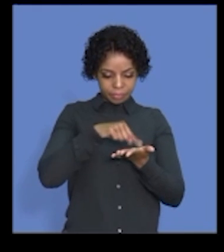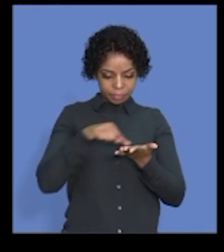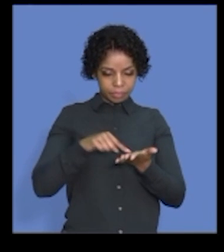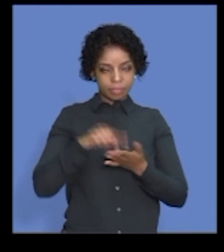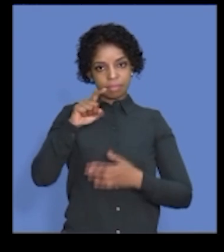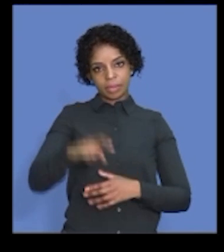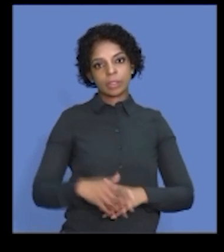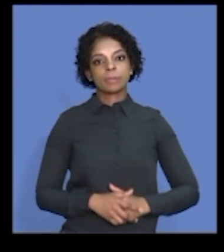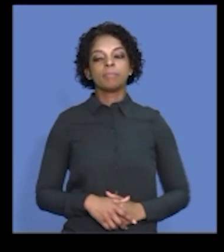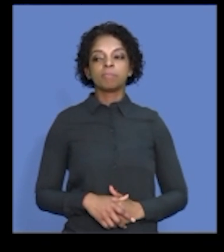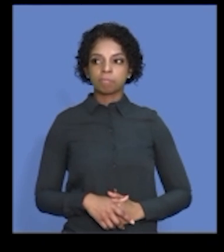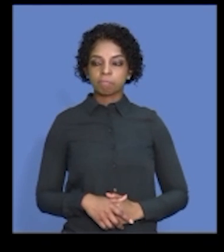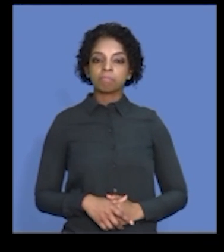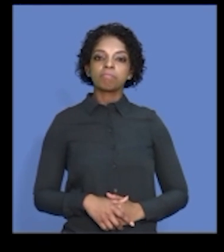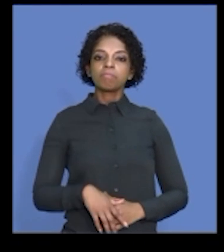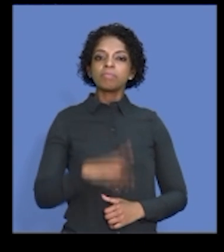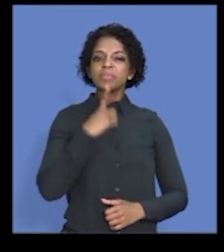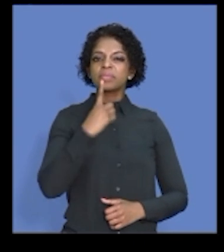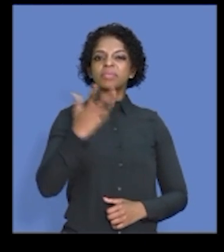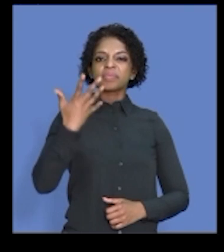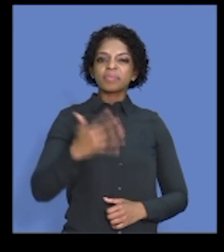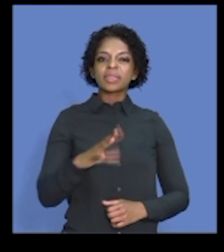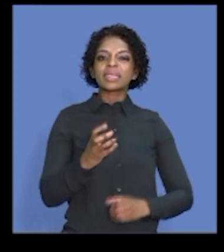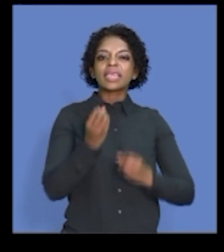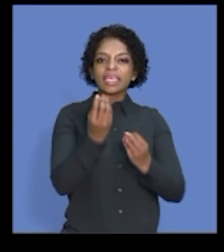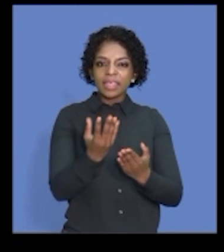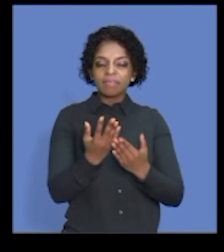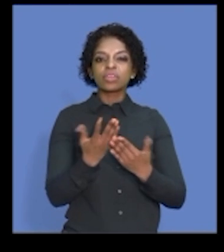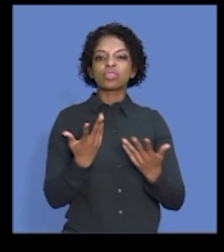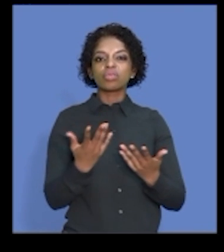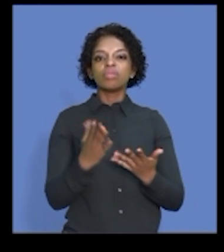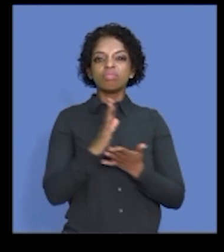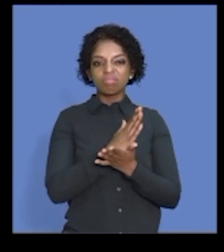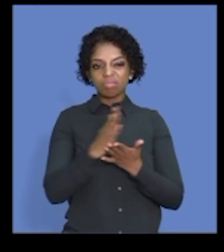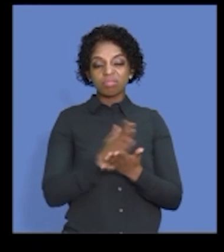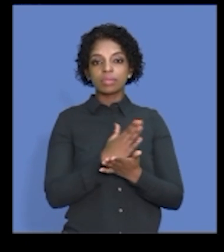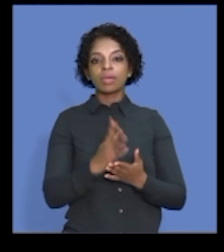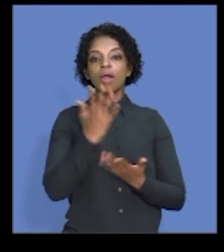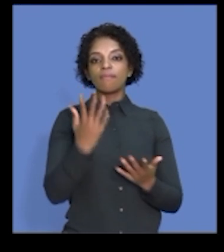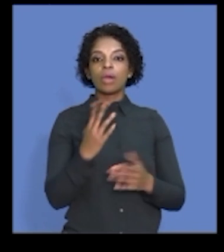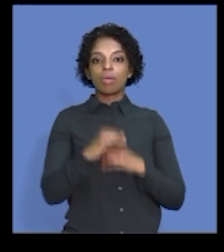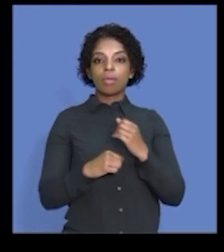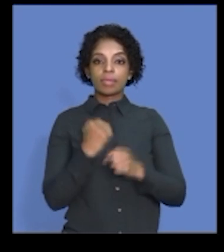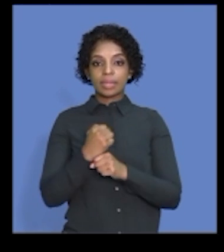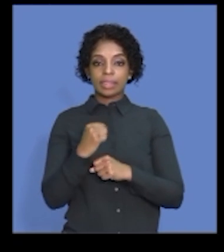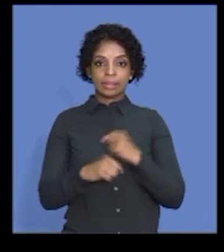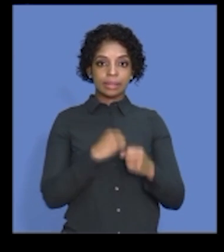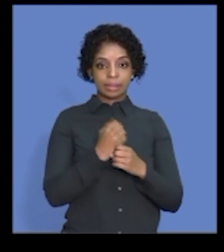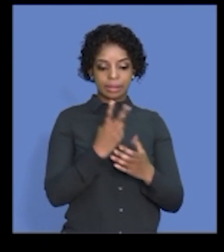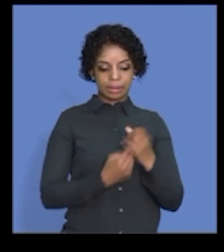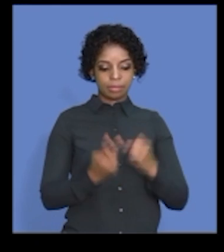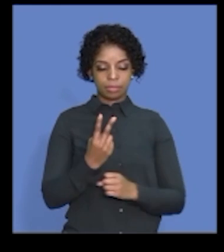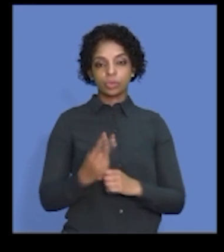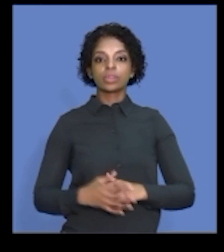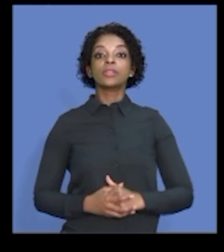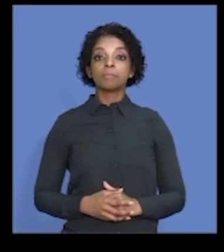are told, you are given your earnings per share for both years, and you are given your dividends per share for both years. Okay, what do we do?